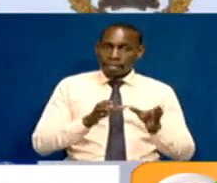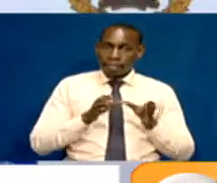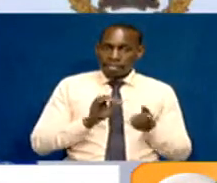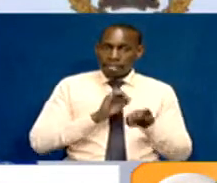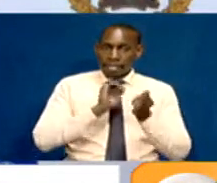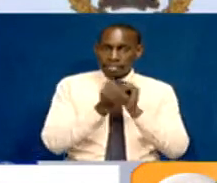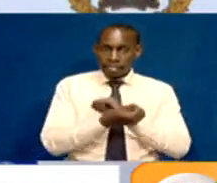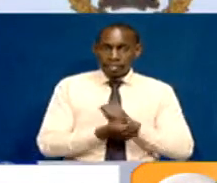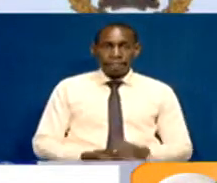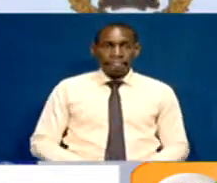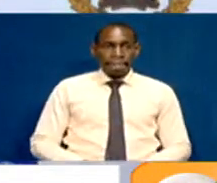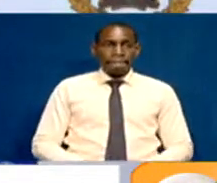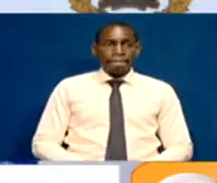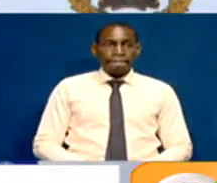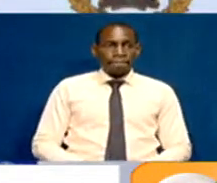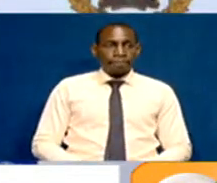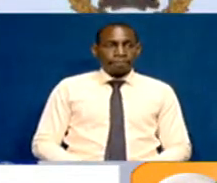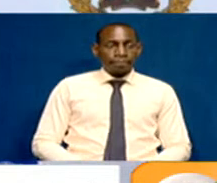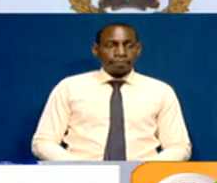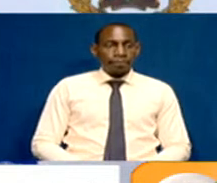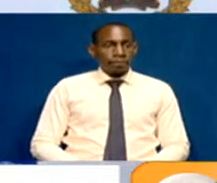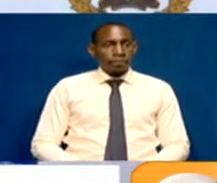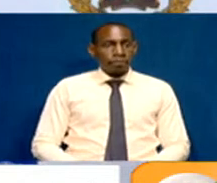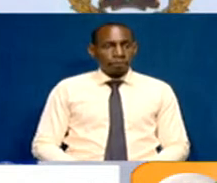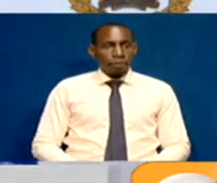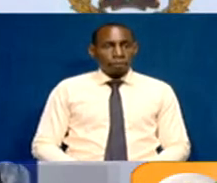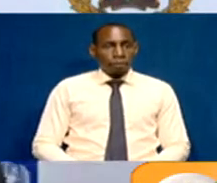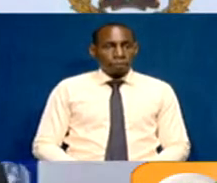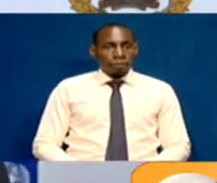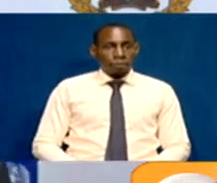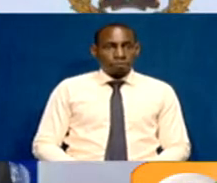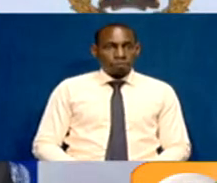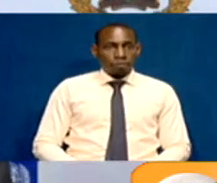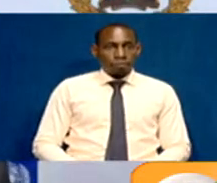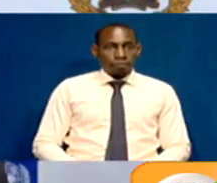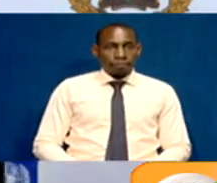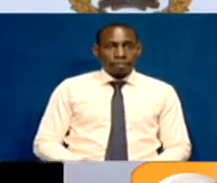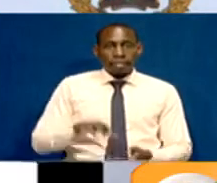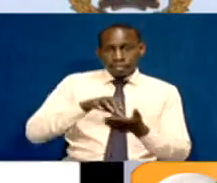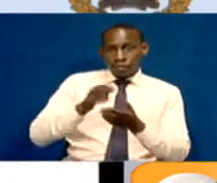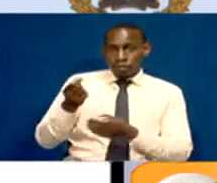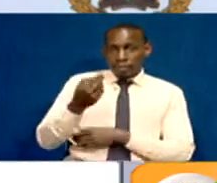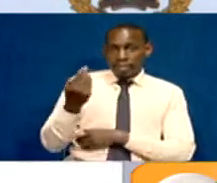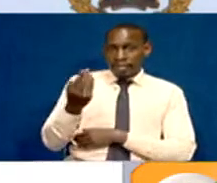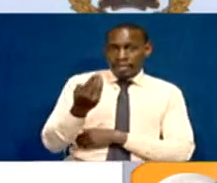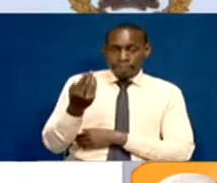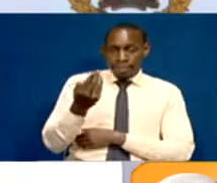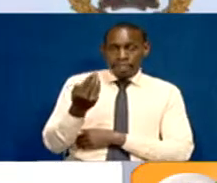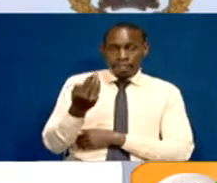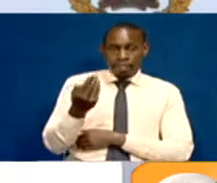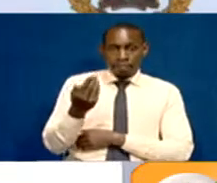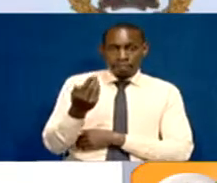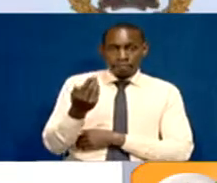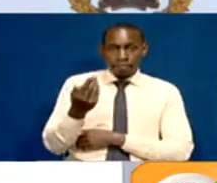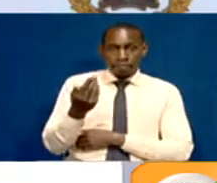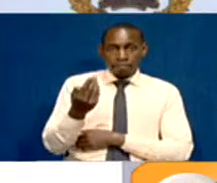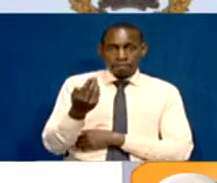change, and what was in April a hot